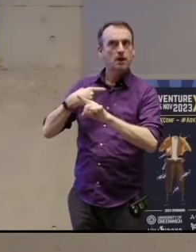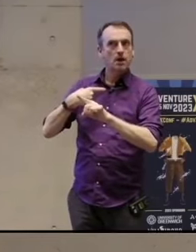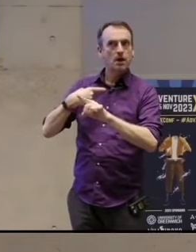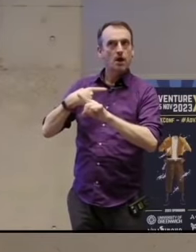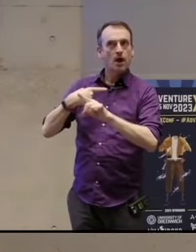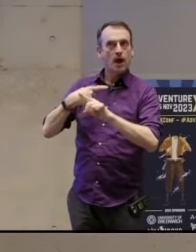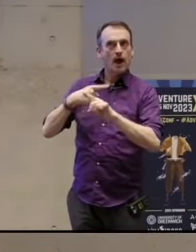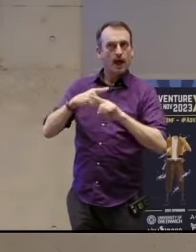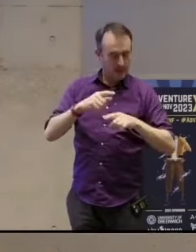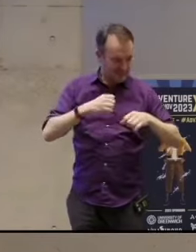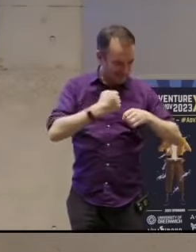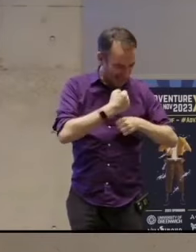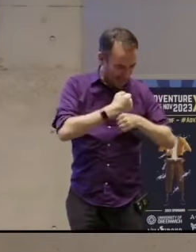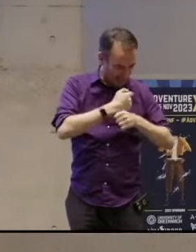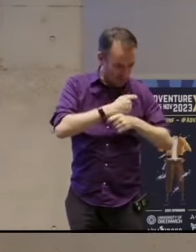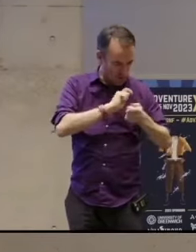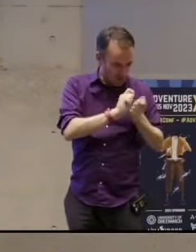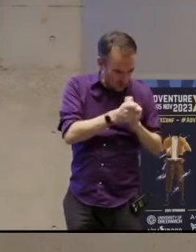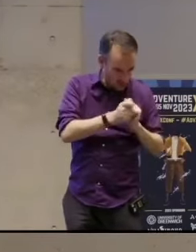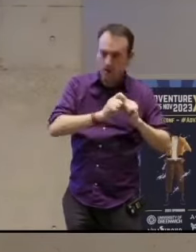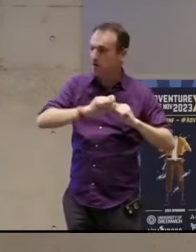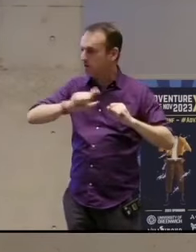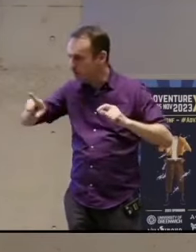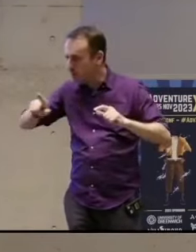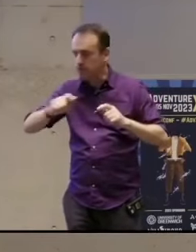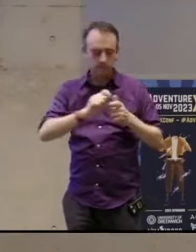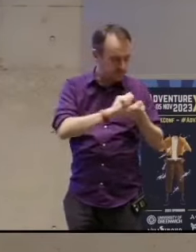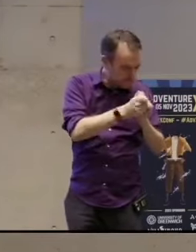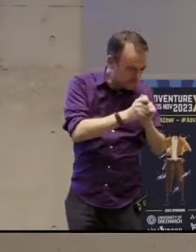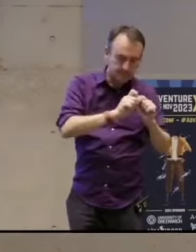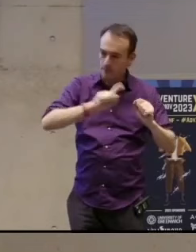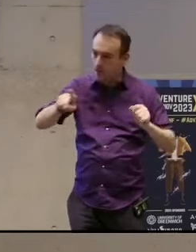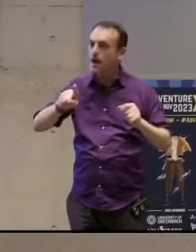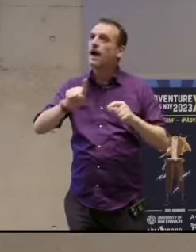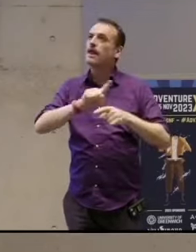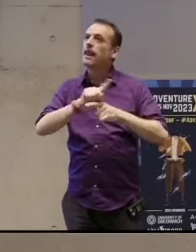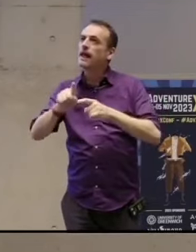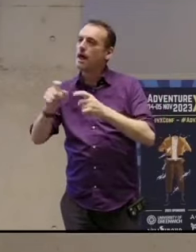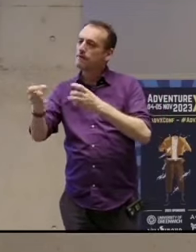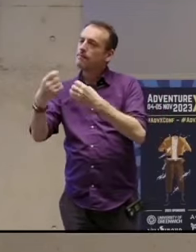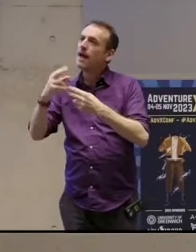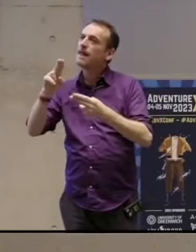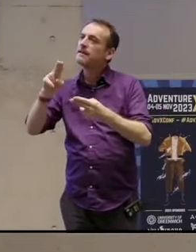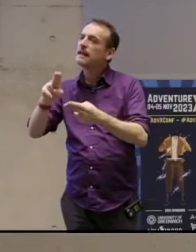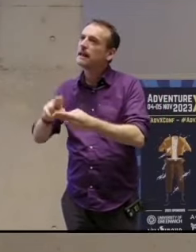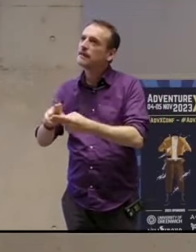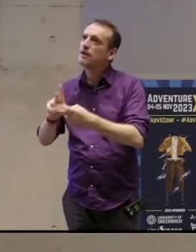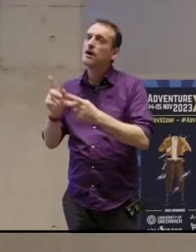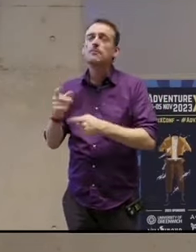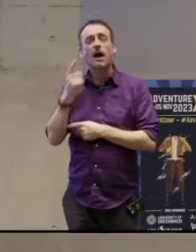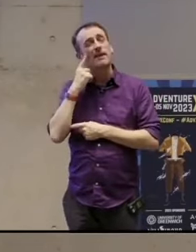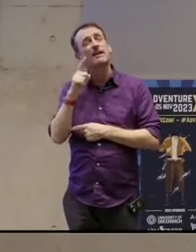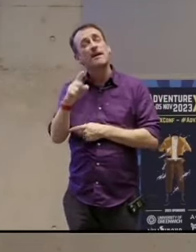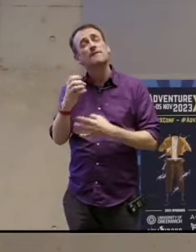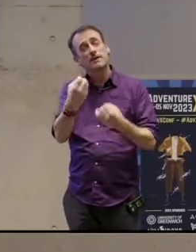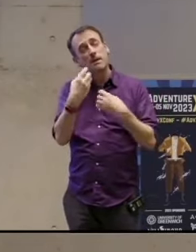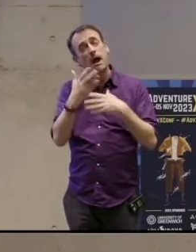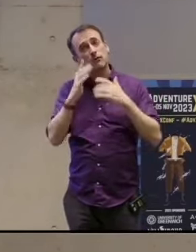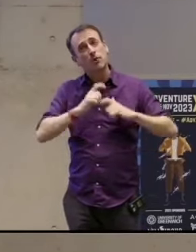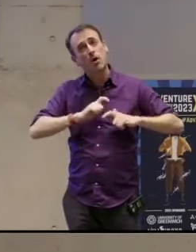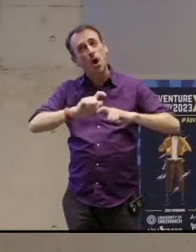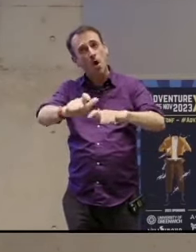feedback because we'd kind of got it at that point, I think. So, yeah, I think it has to be ongoing. You have to check